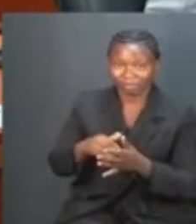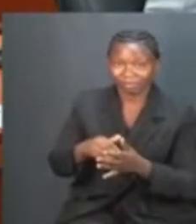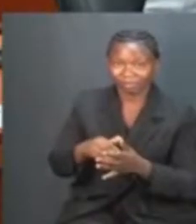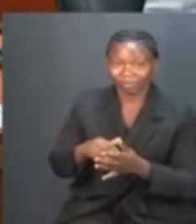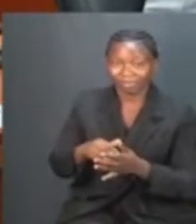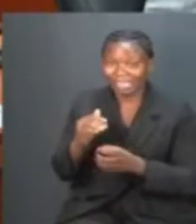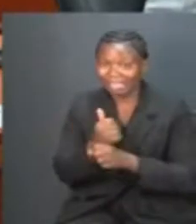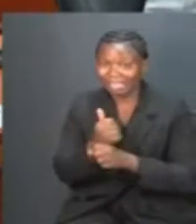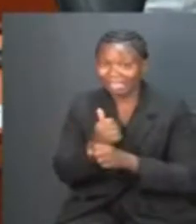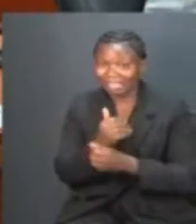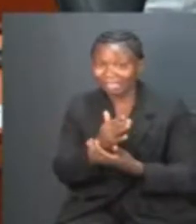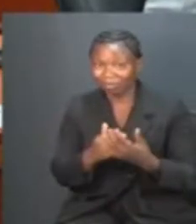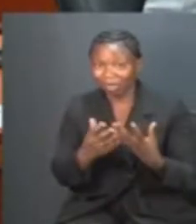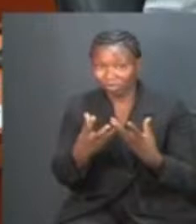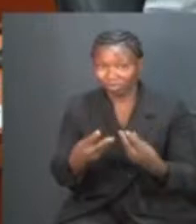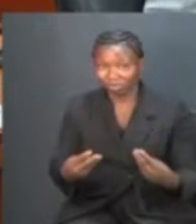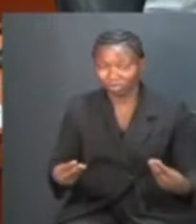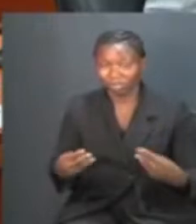some solutions.